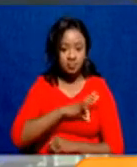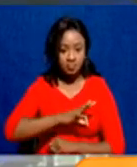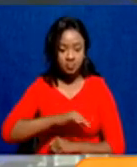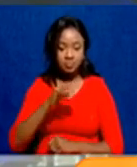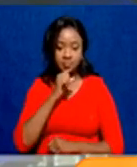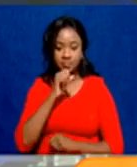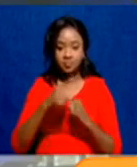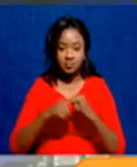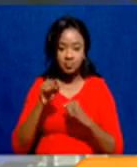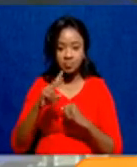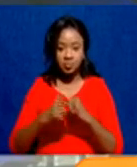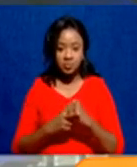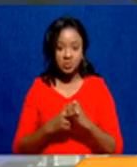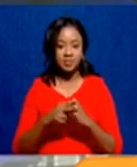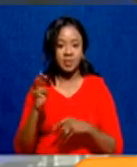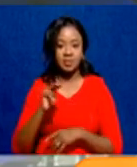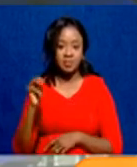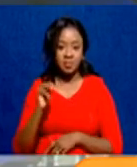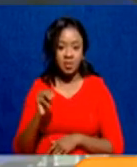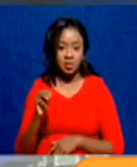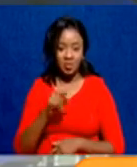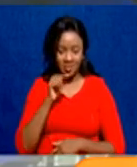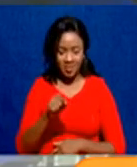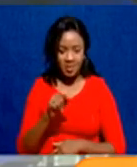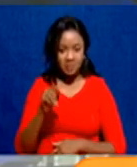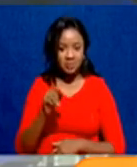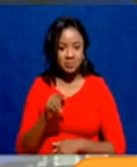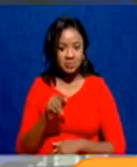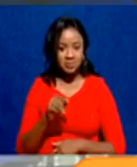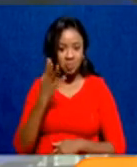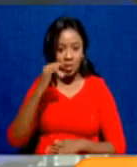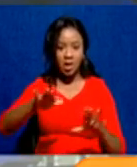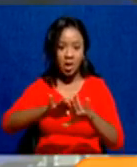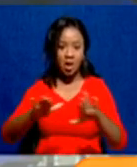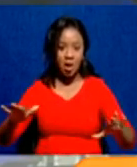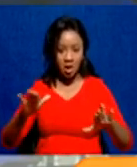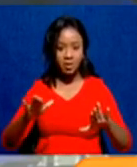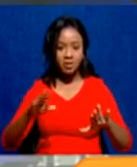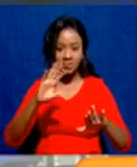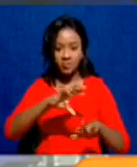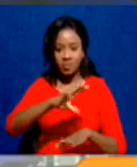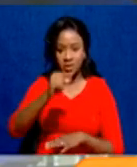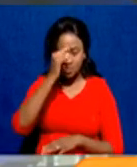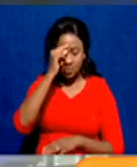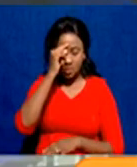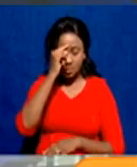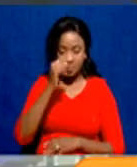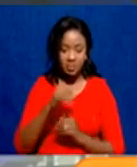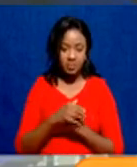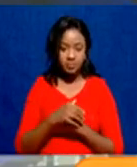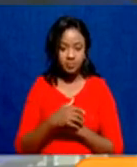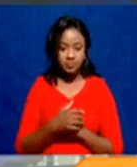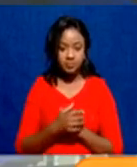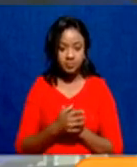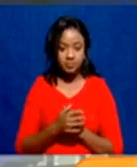former governor irregularly received a benefit of 56.7 million shillings for rent his parcel of